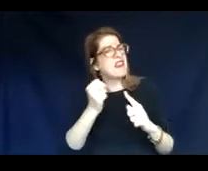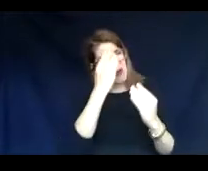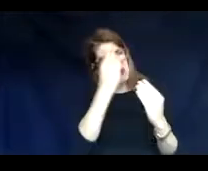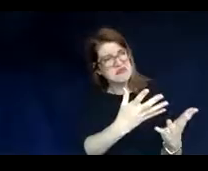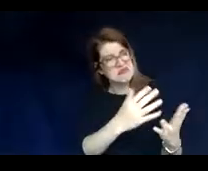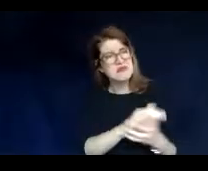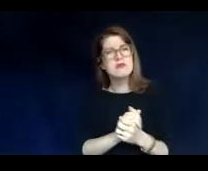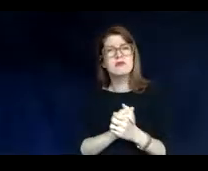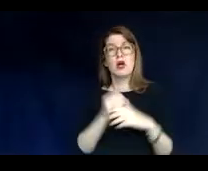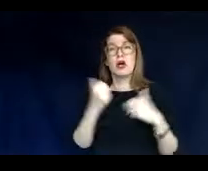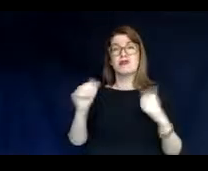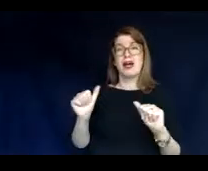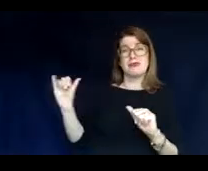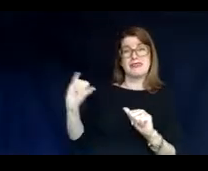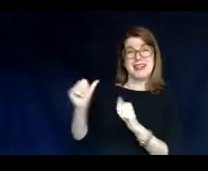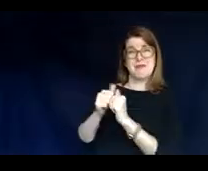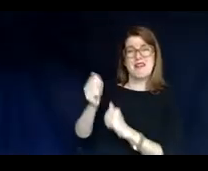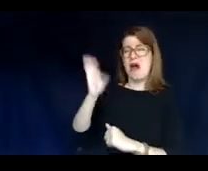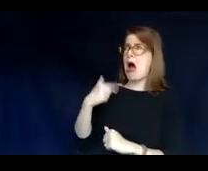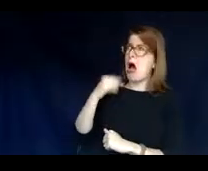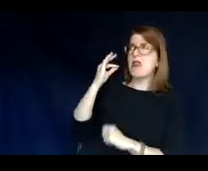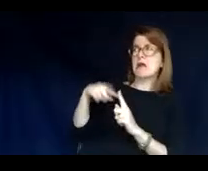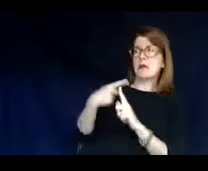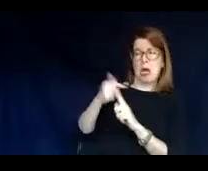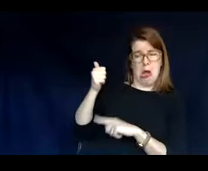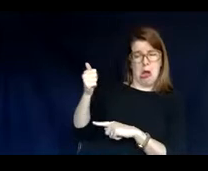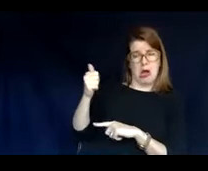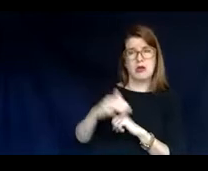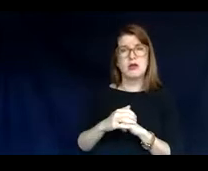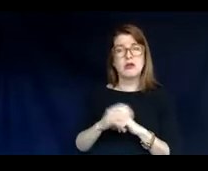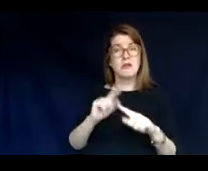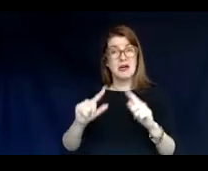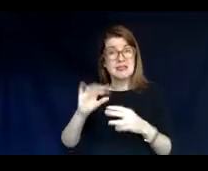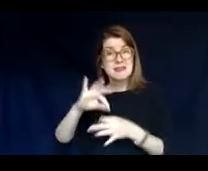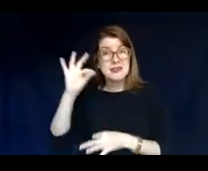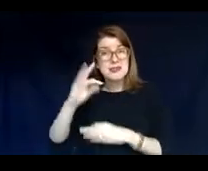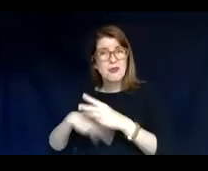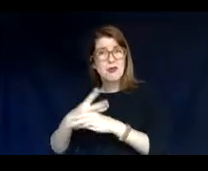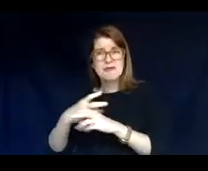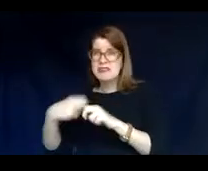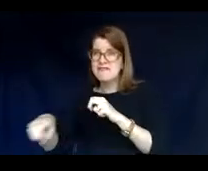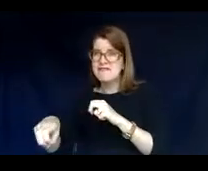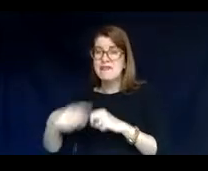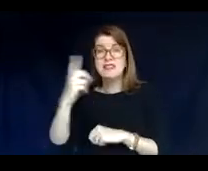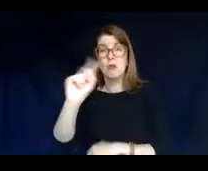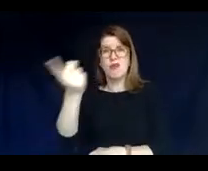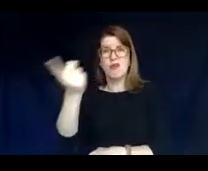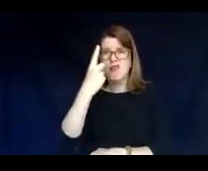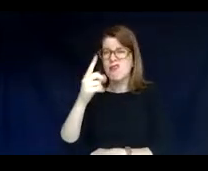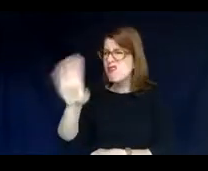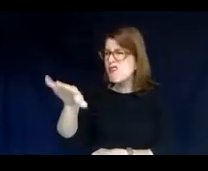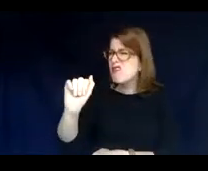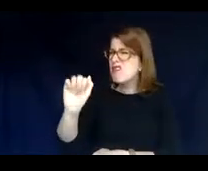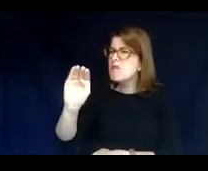know, so that's what I was trying to do, to brush it off. Now, in the spiritual church world, it's a little bit more difficult. Like somebody comes up to me and says, hey, Aman, what